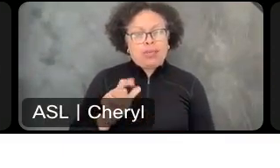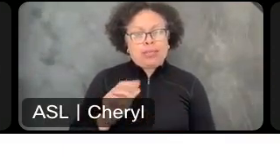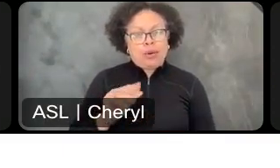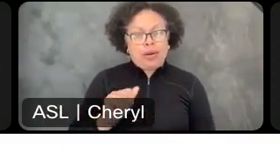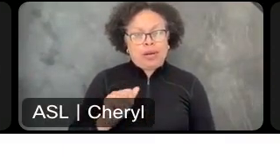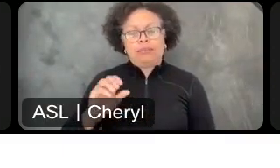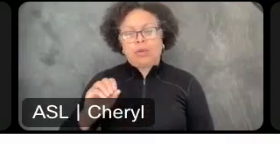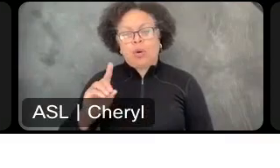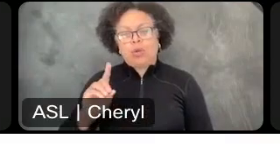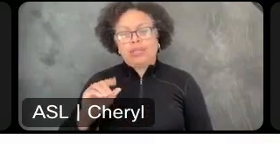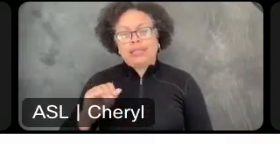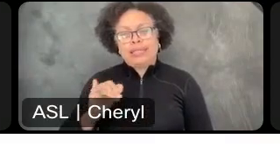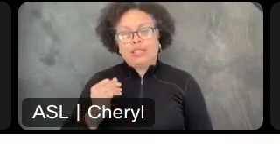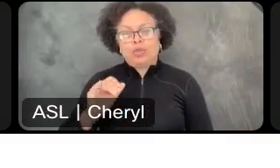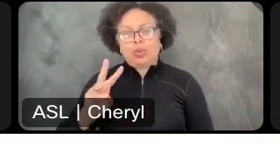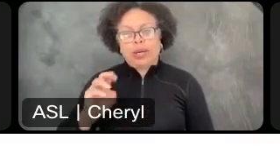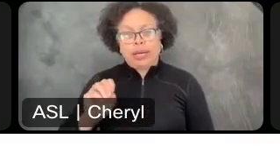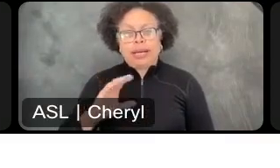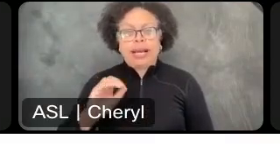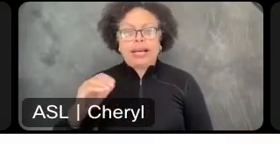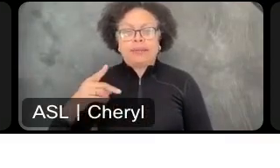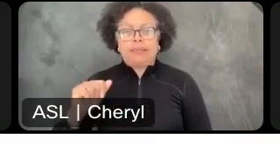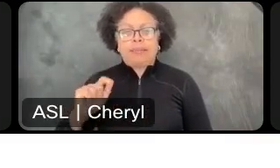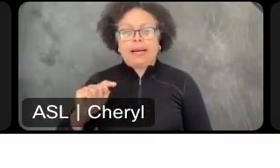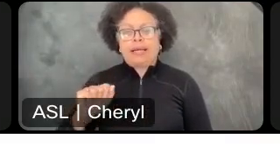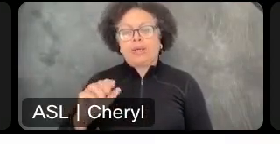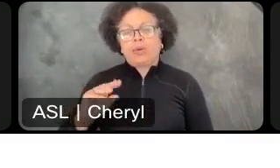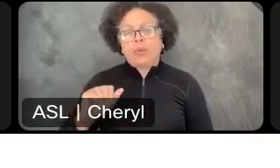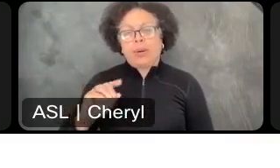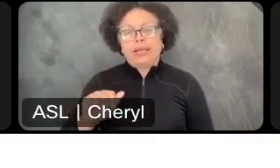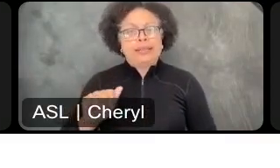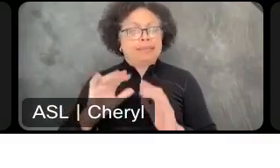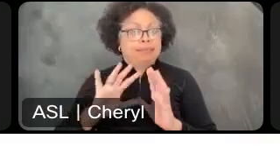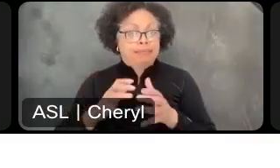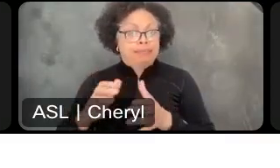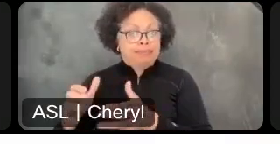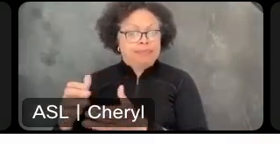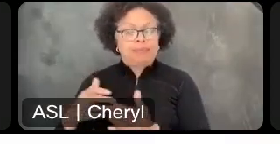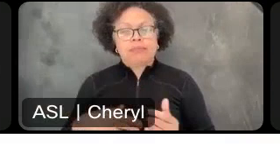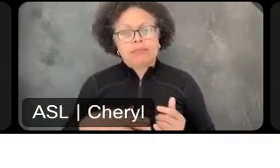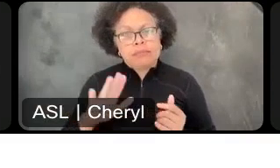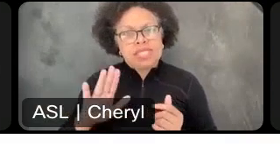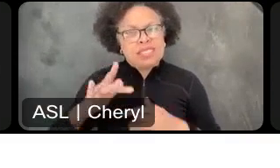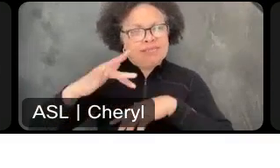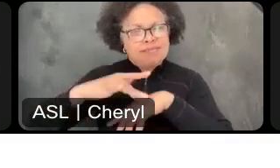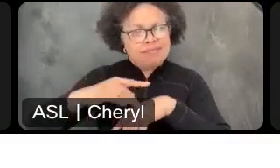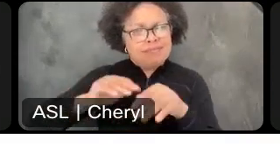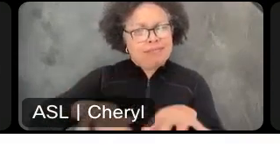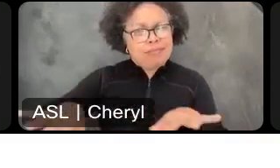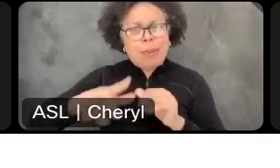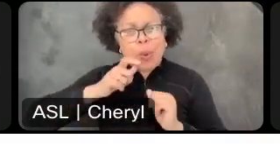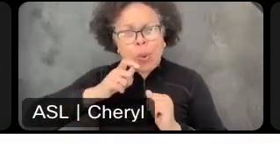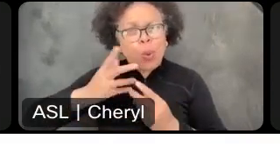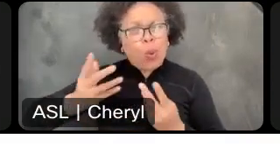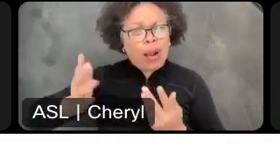and Potawatomi nations. We invite each person to learn about the land you are connected to. And